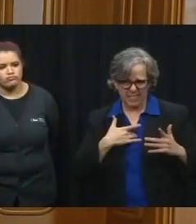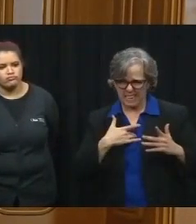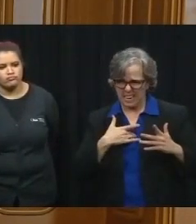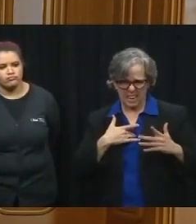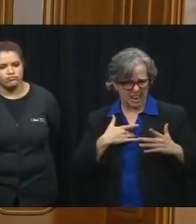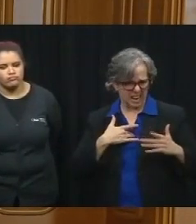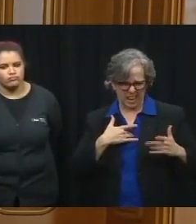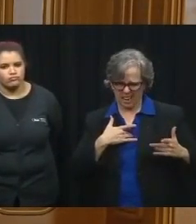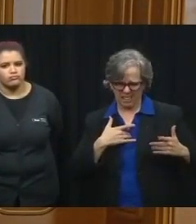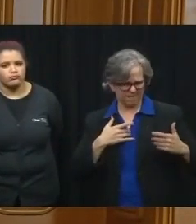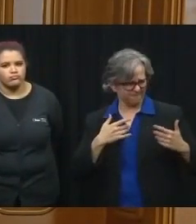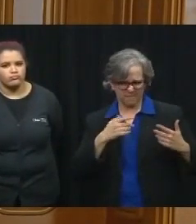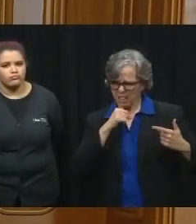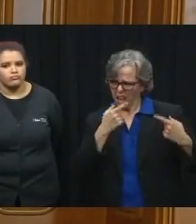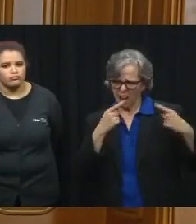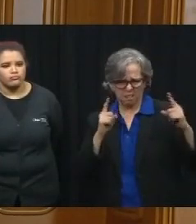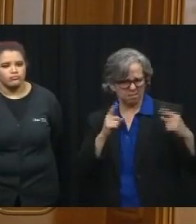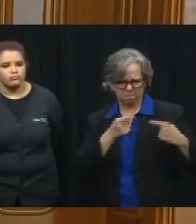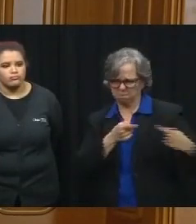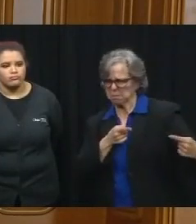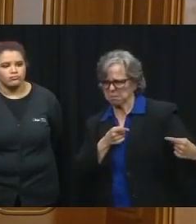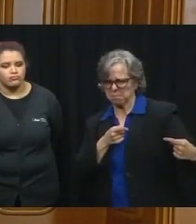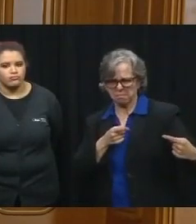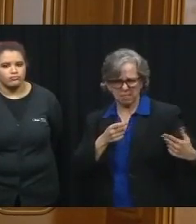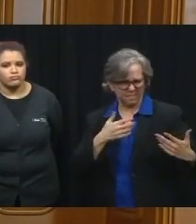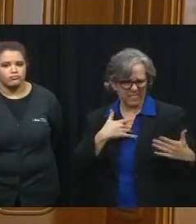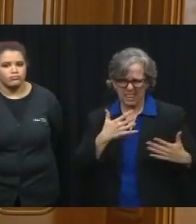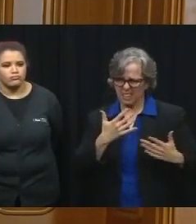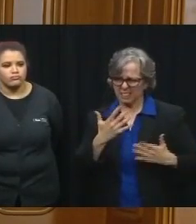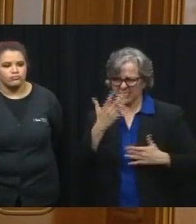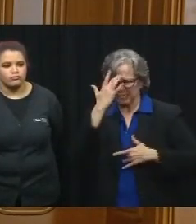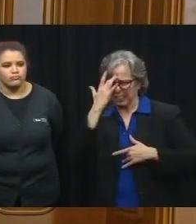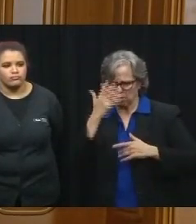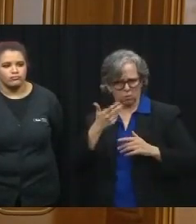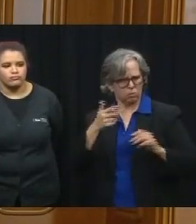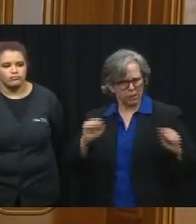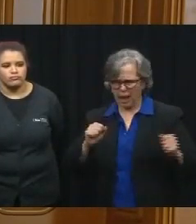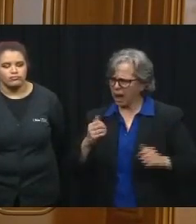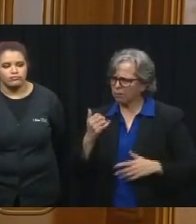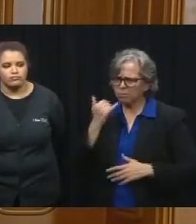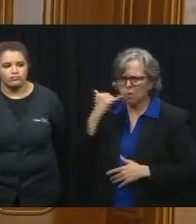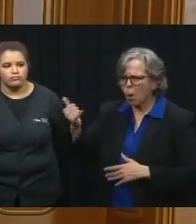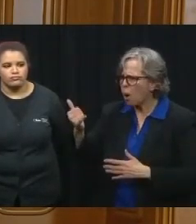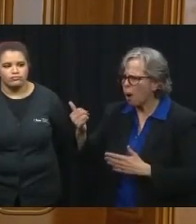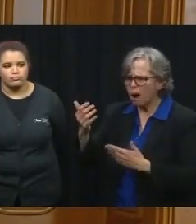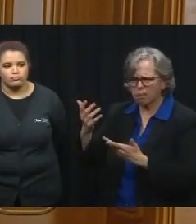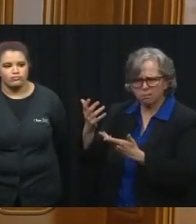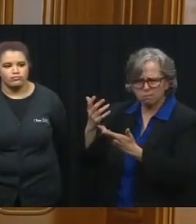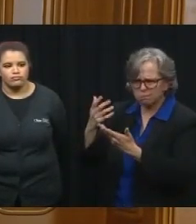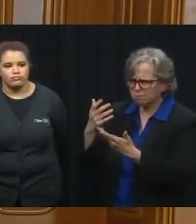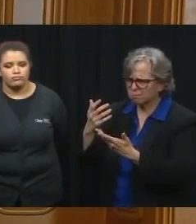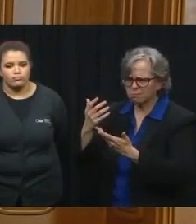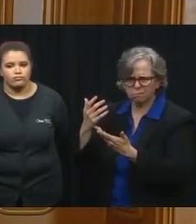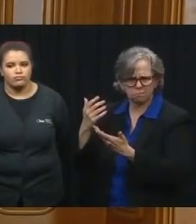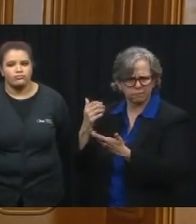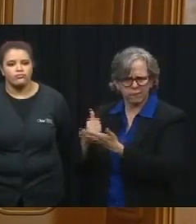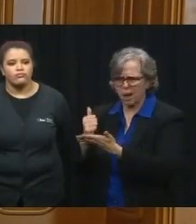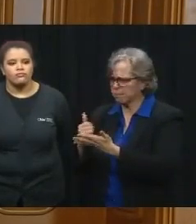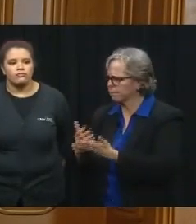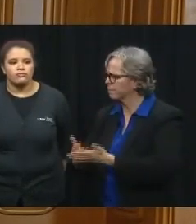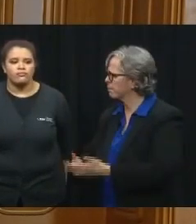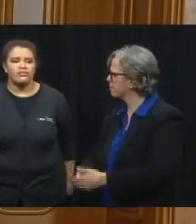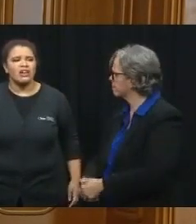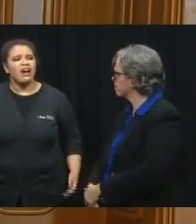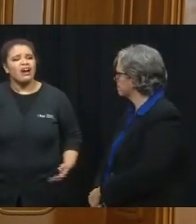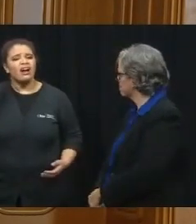have every right to contact us about that. Is there some sort of system where they can do that anonymously? We're hearing that people are afraid to